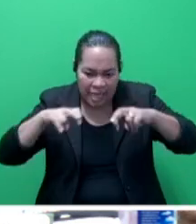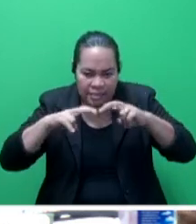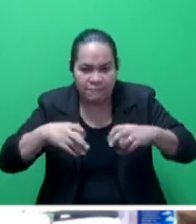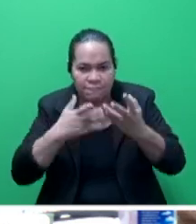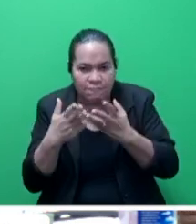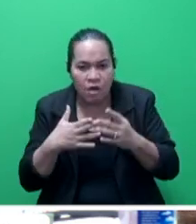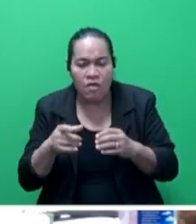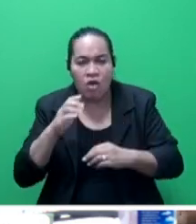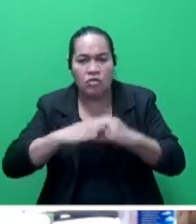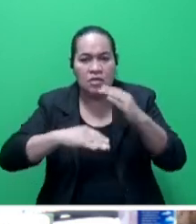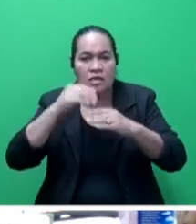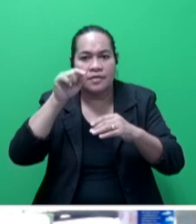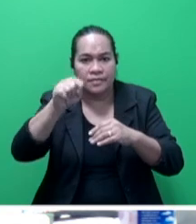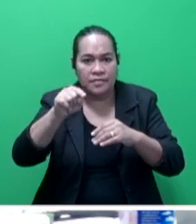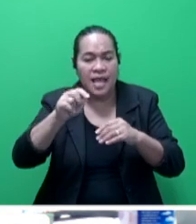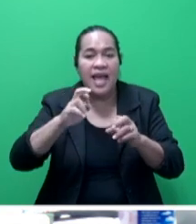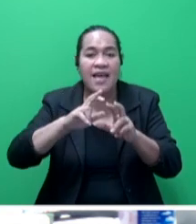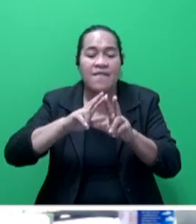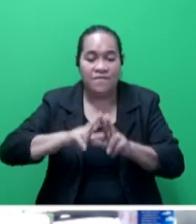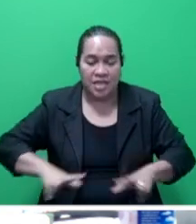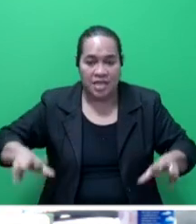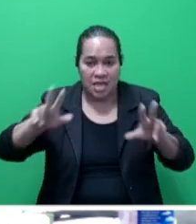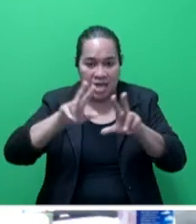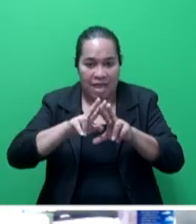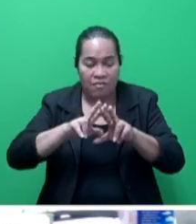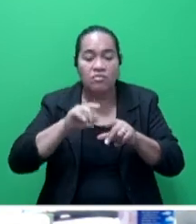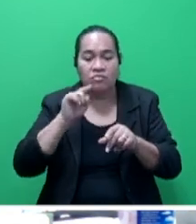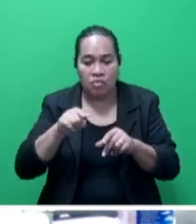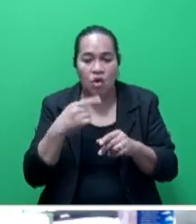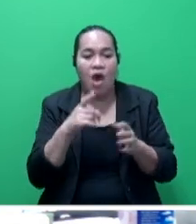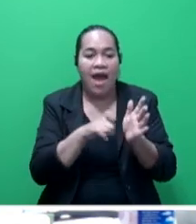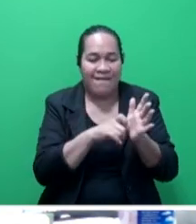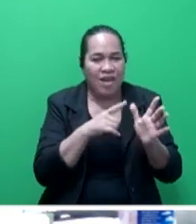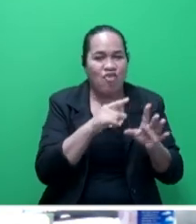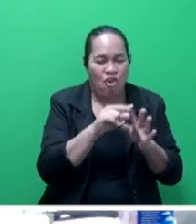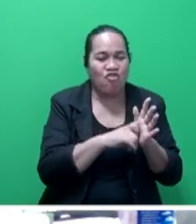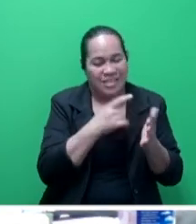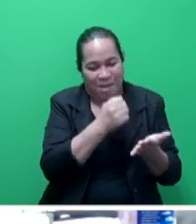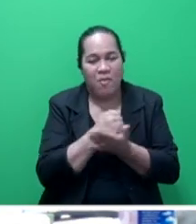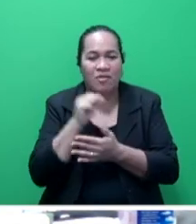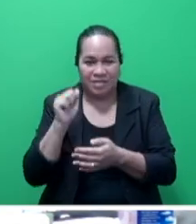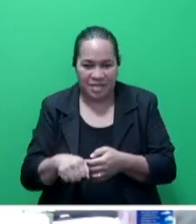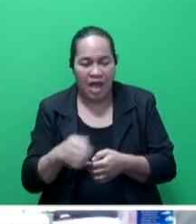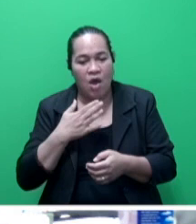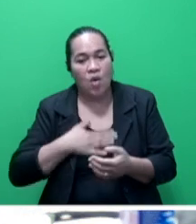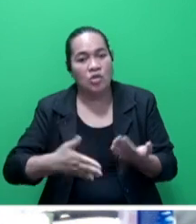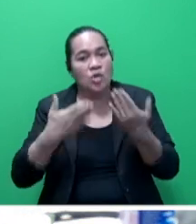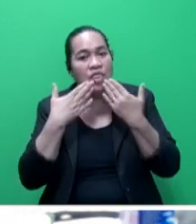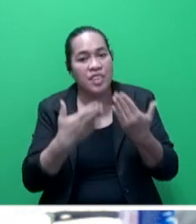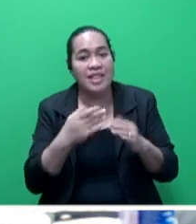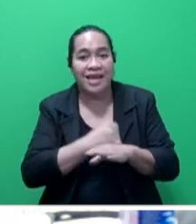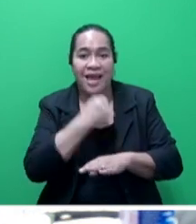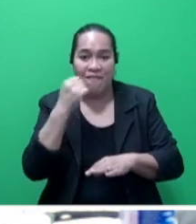of Vitilevu cross-country highway, as of course supported by the Honourable Randrono as well. Mr. Speaker, sir, I wish to thank